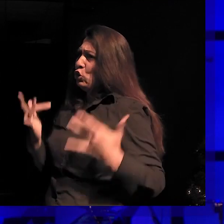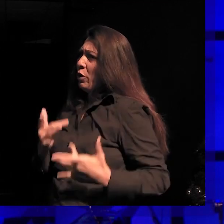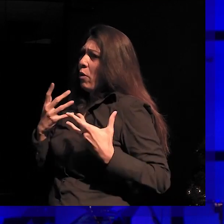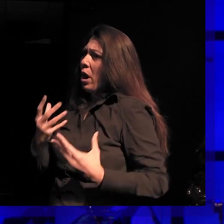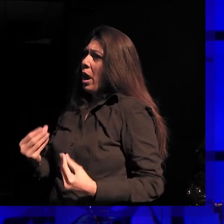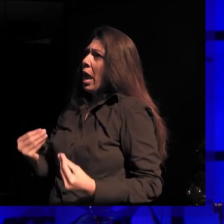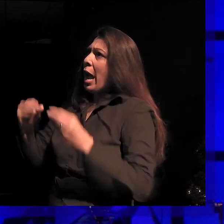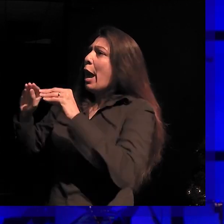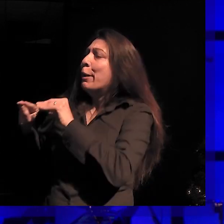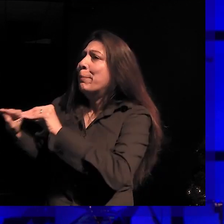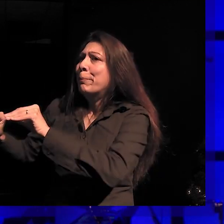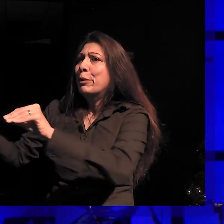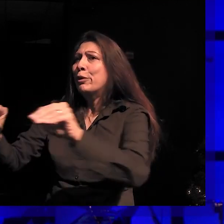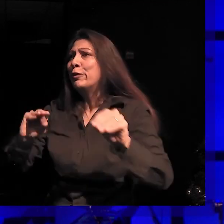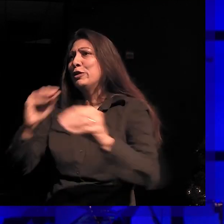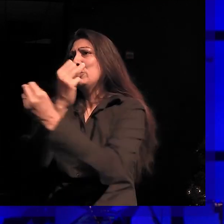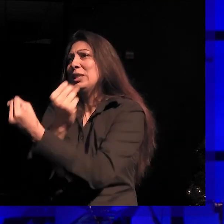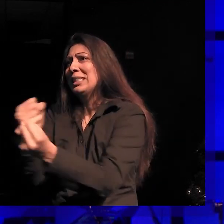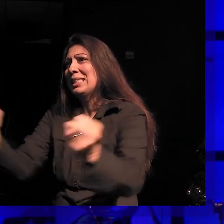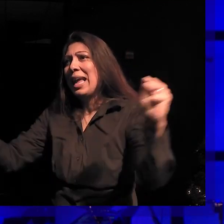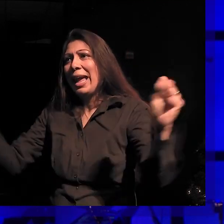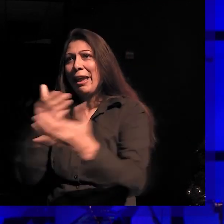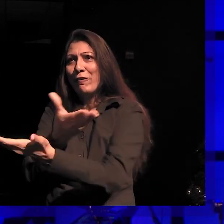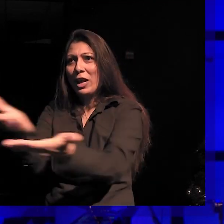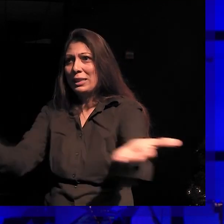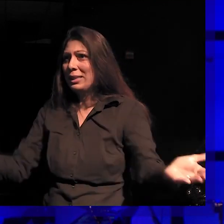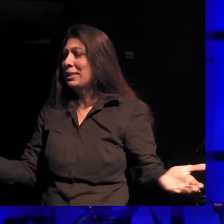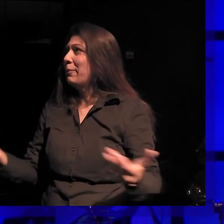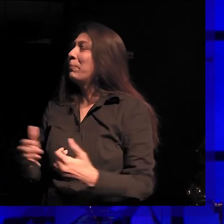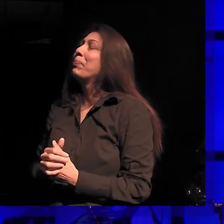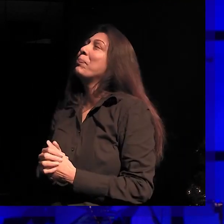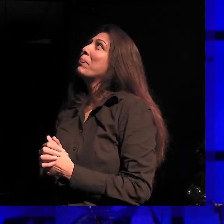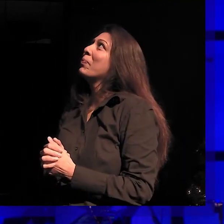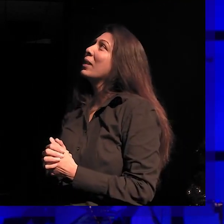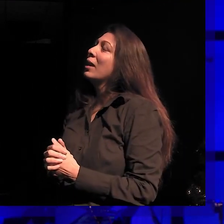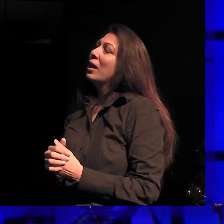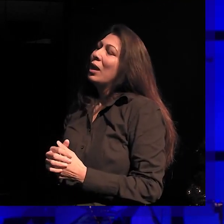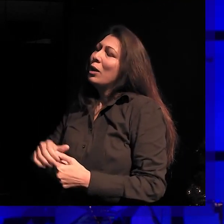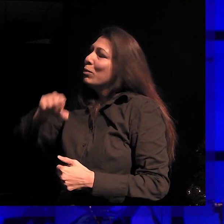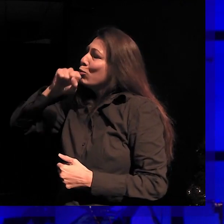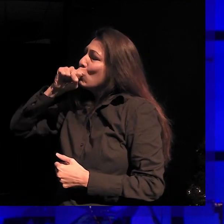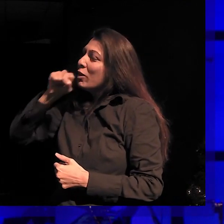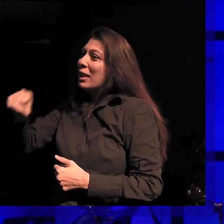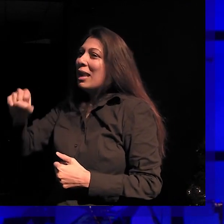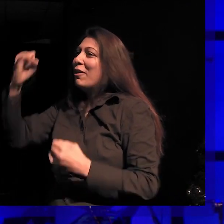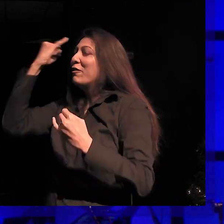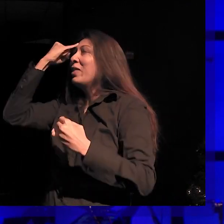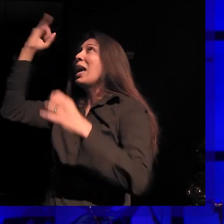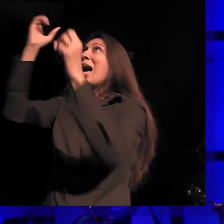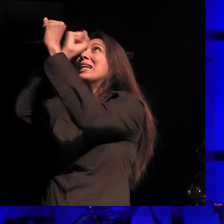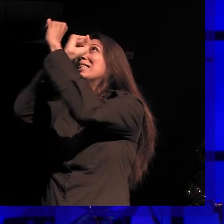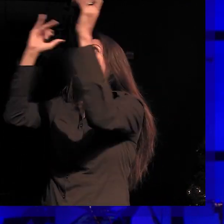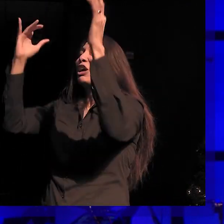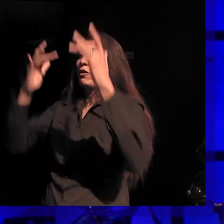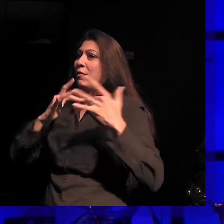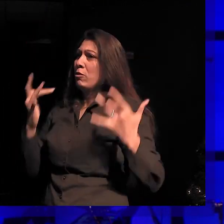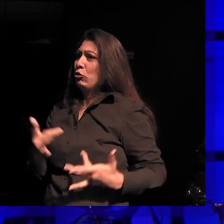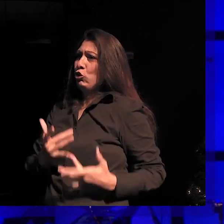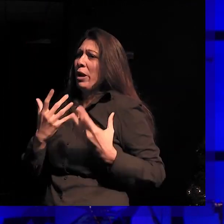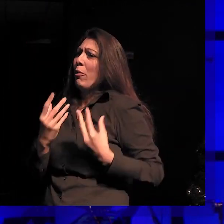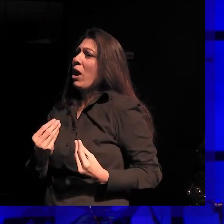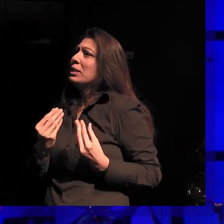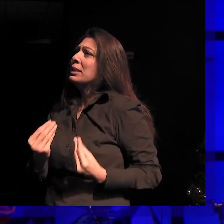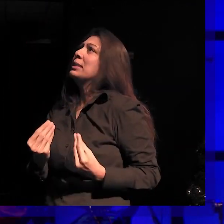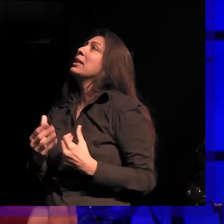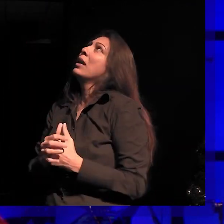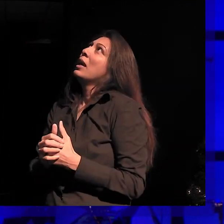generosity moved to save us? We love that idea of generosity, right? God was generous, gave us